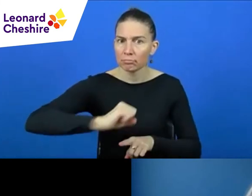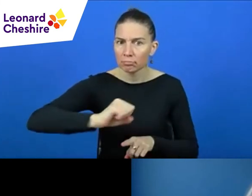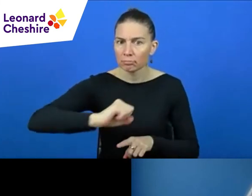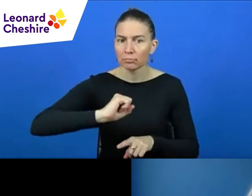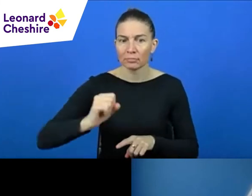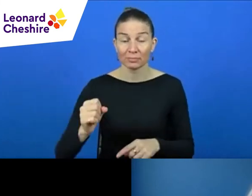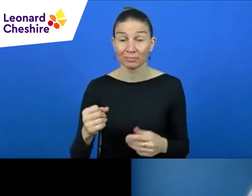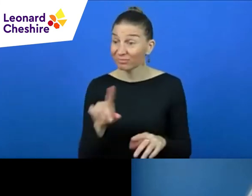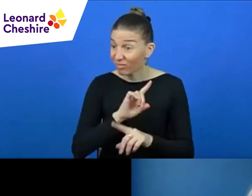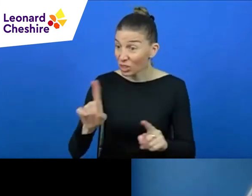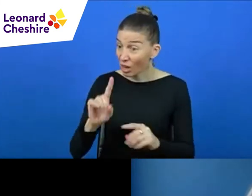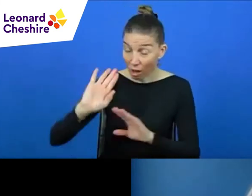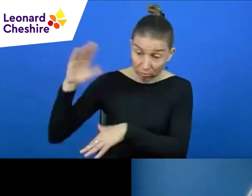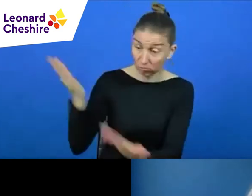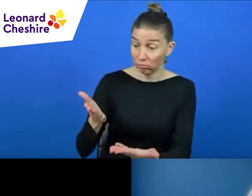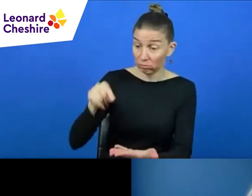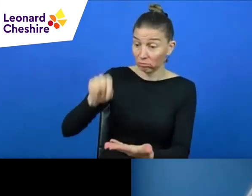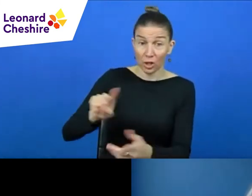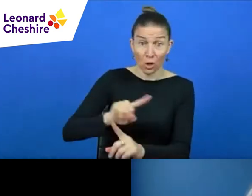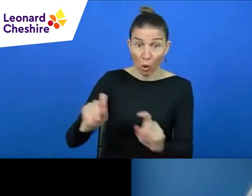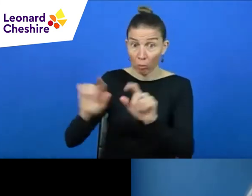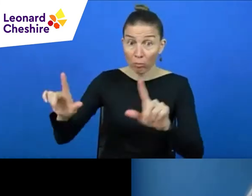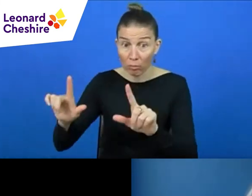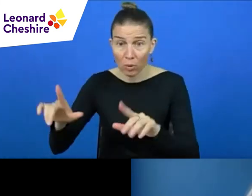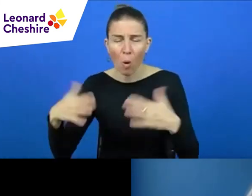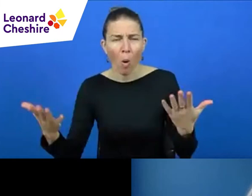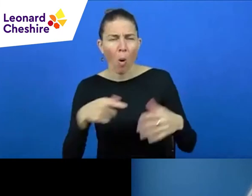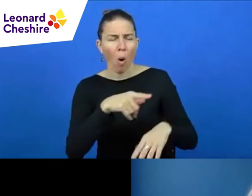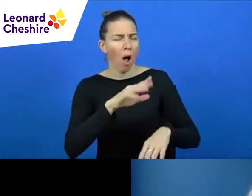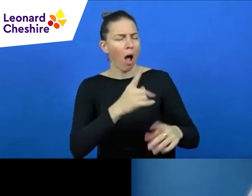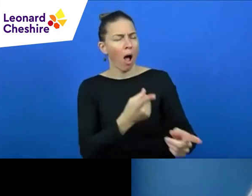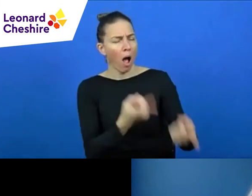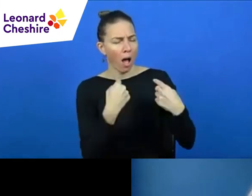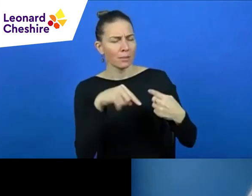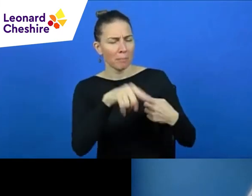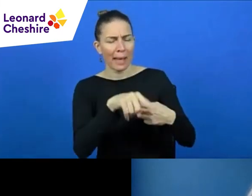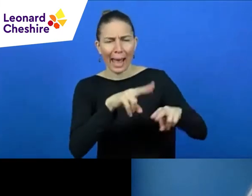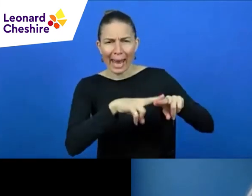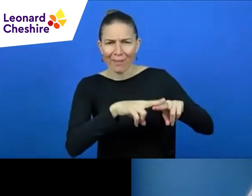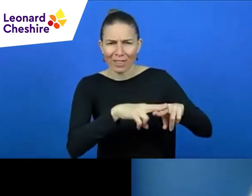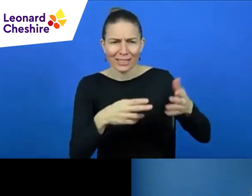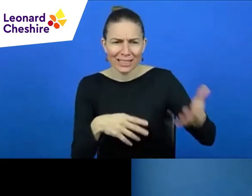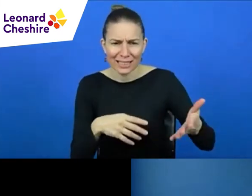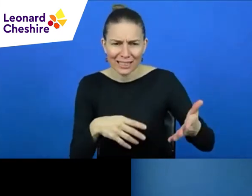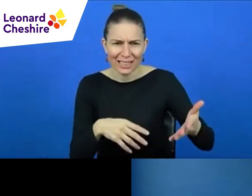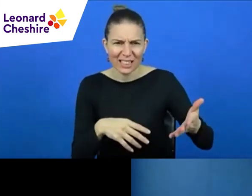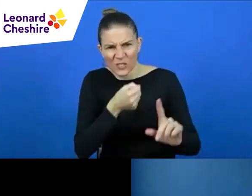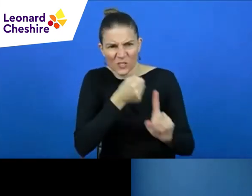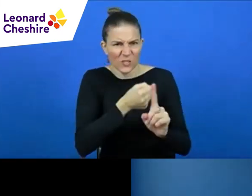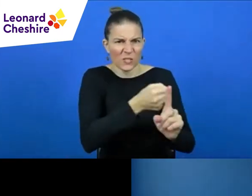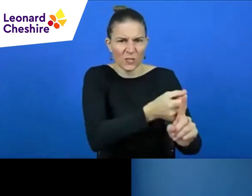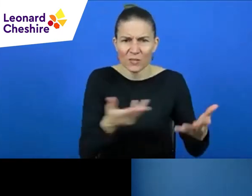when we want and our on-demand Netflix proposition doesn't work, well, you know, woe betide whoever's in the way of